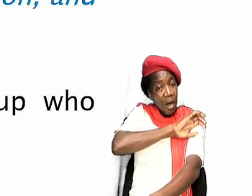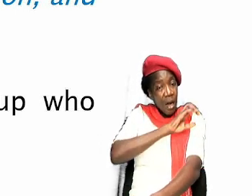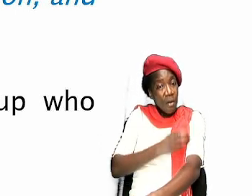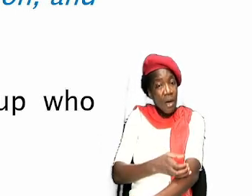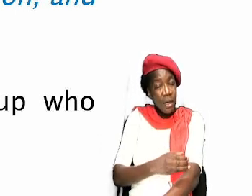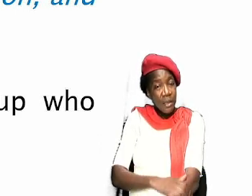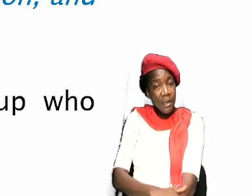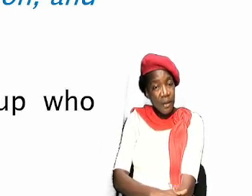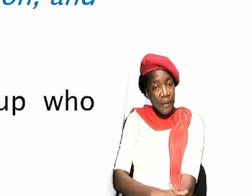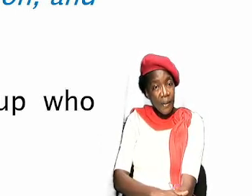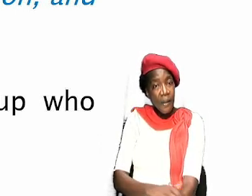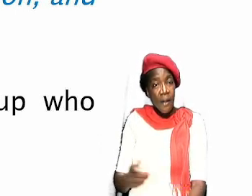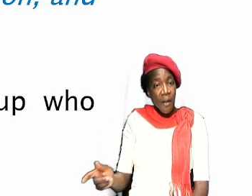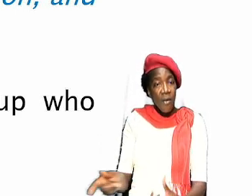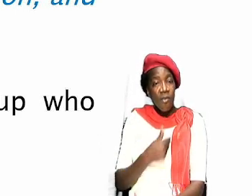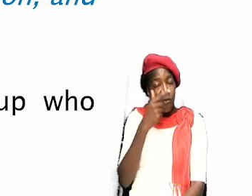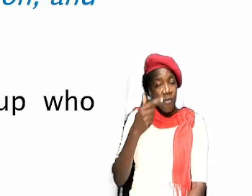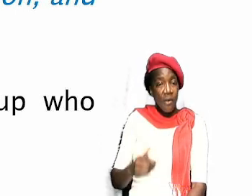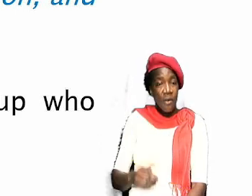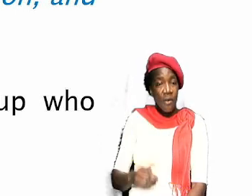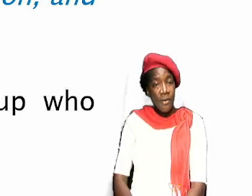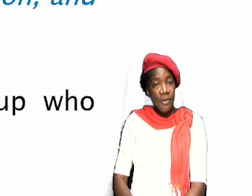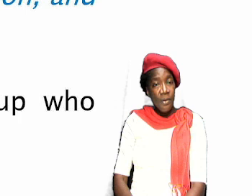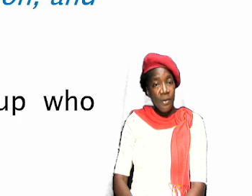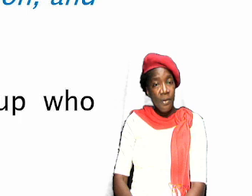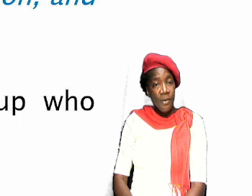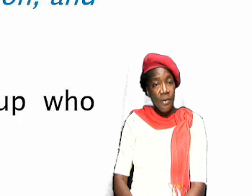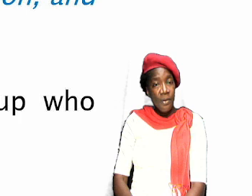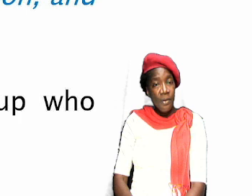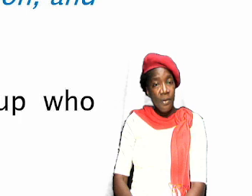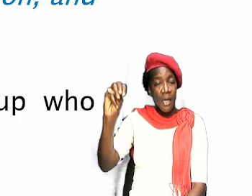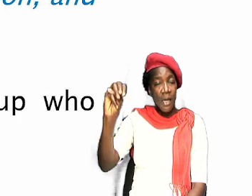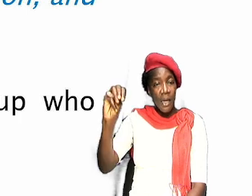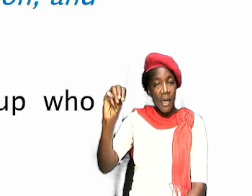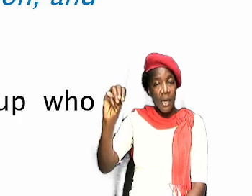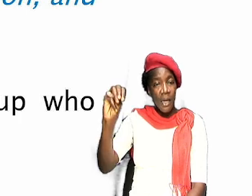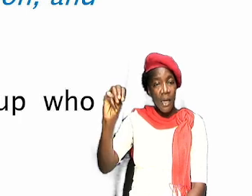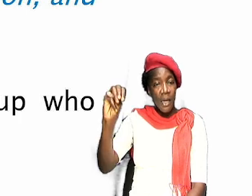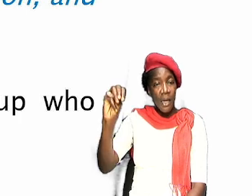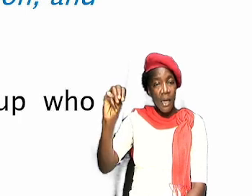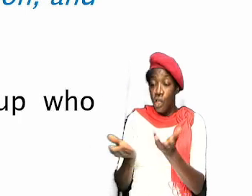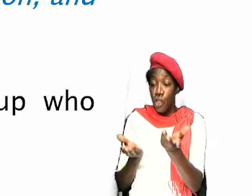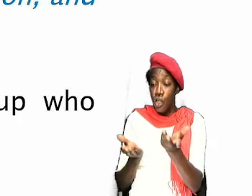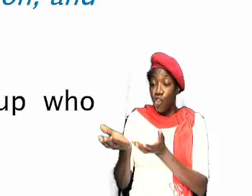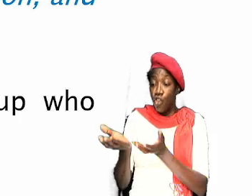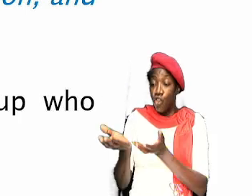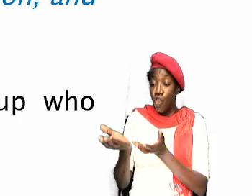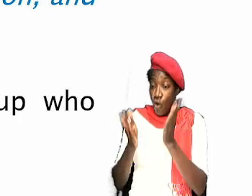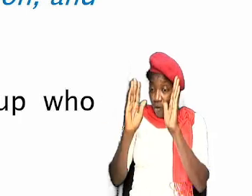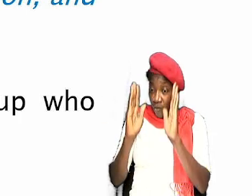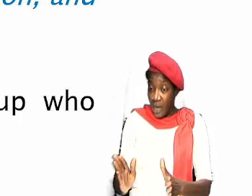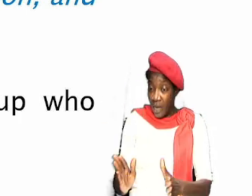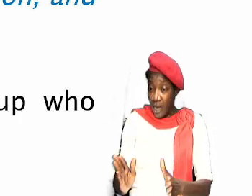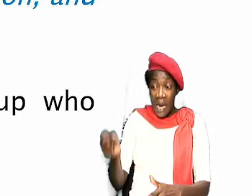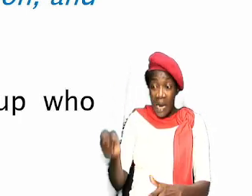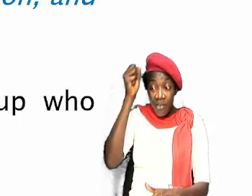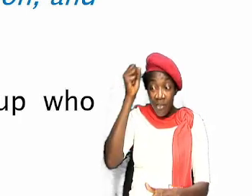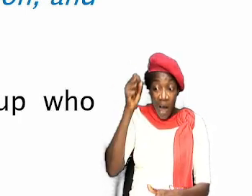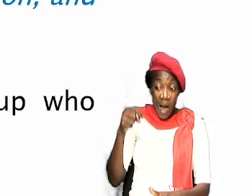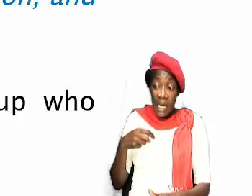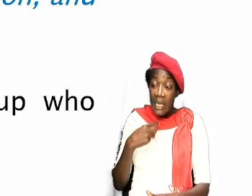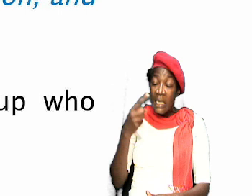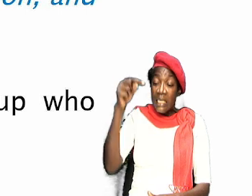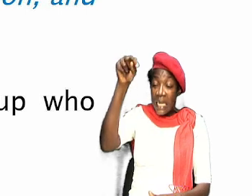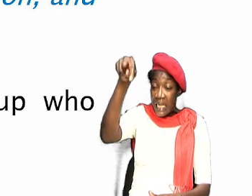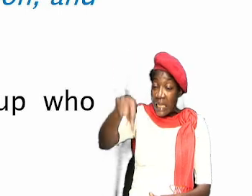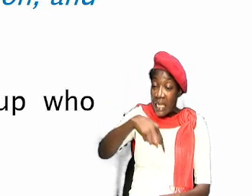1 Samuel chapter 16, verse 18 that we read, the servant of Saul said this about David, you know, and the servant of Saul